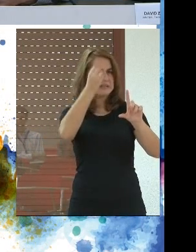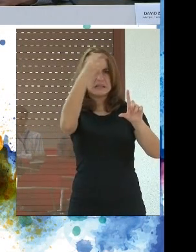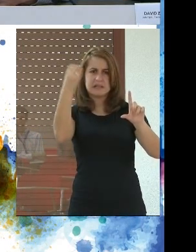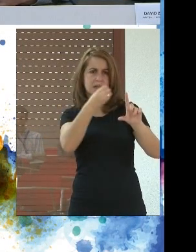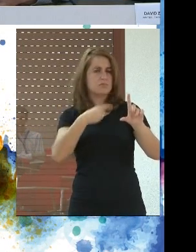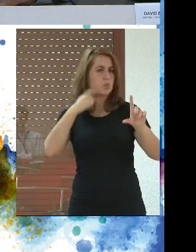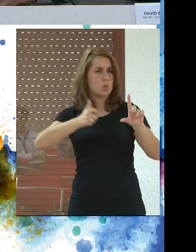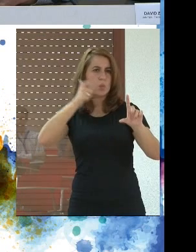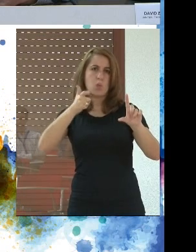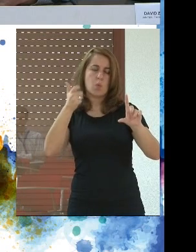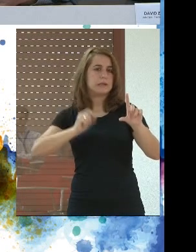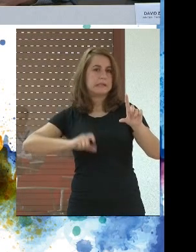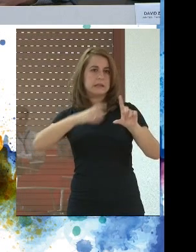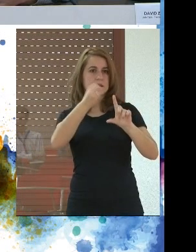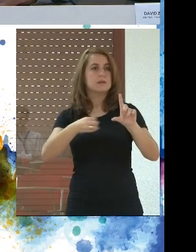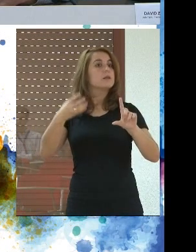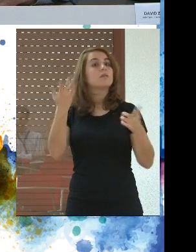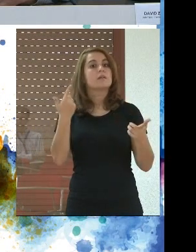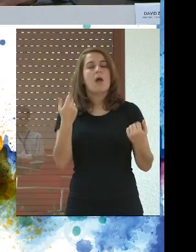up. It's a synchronized